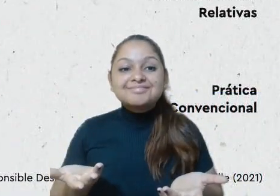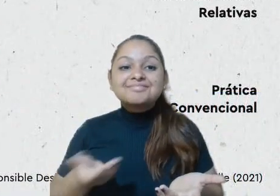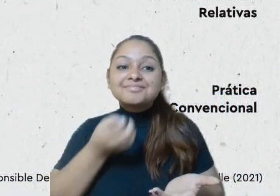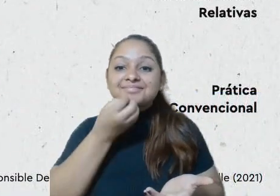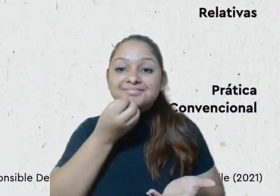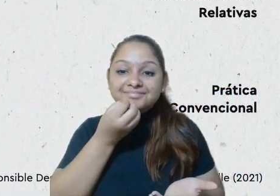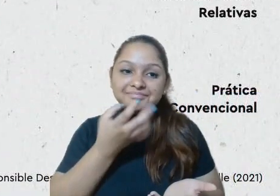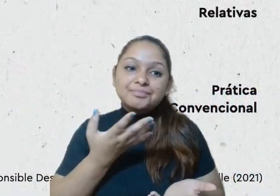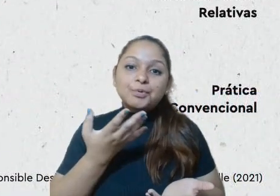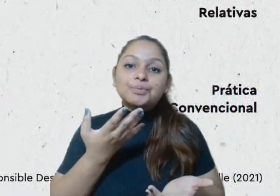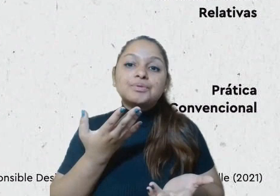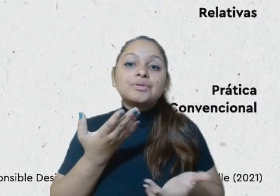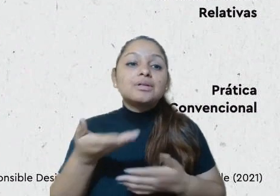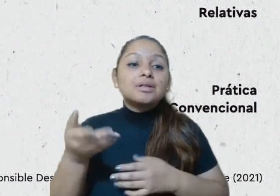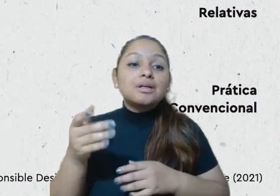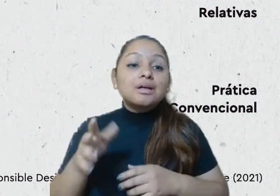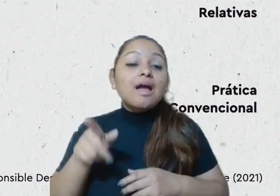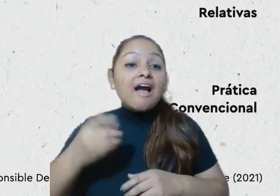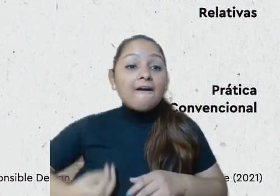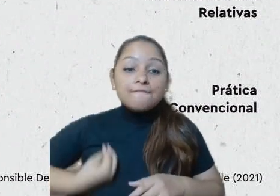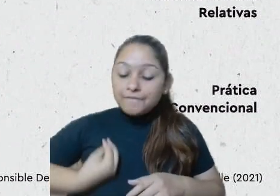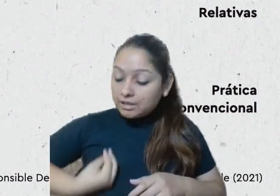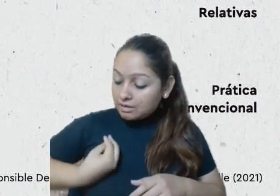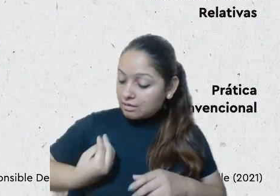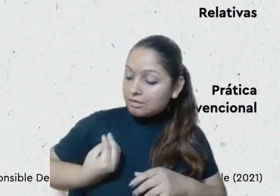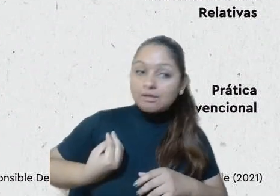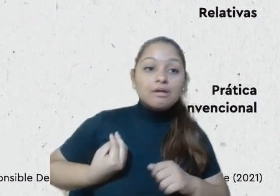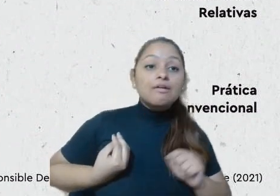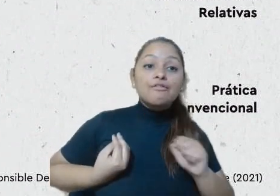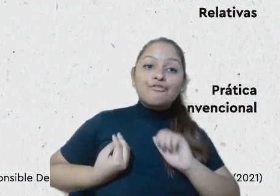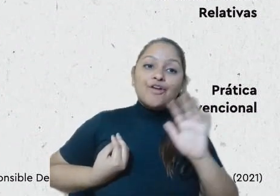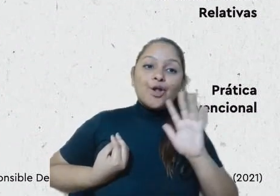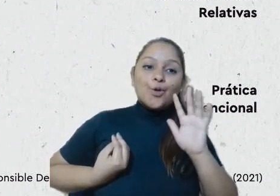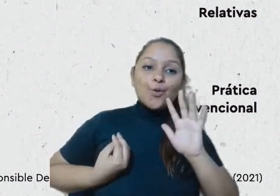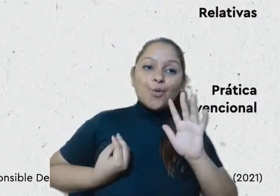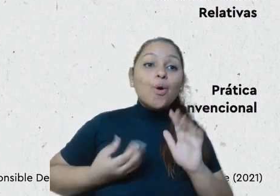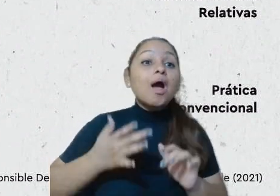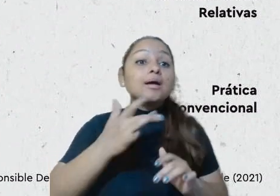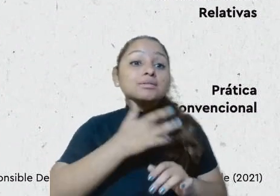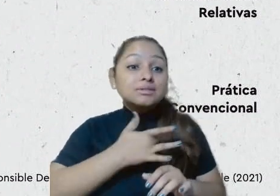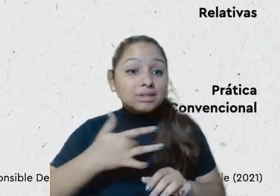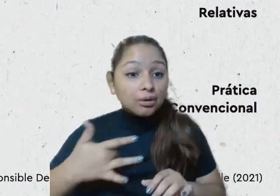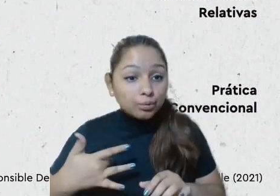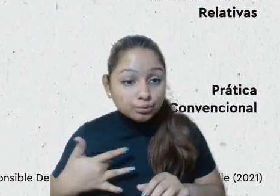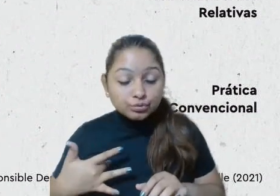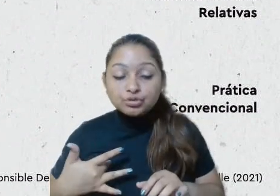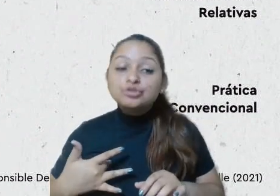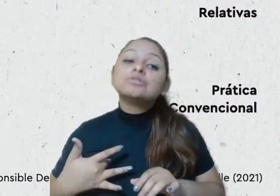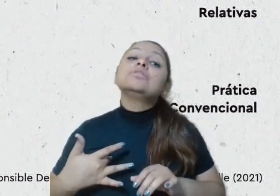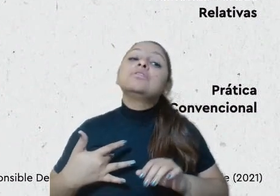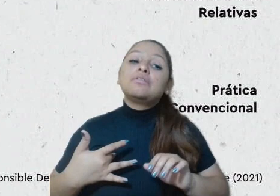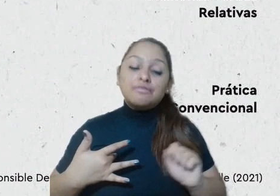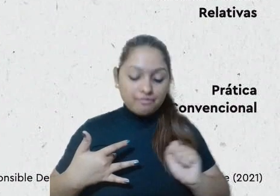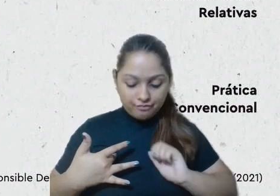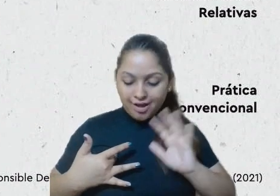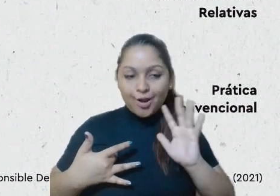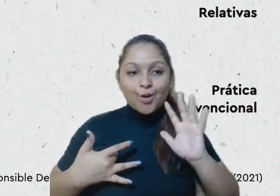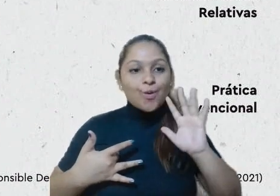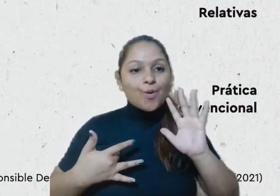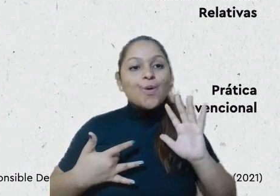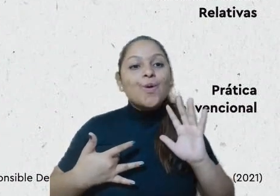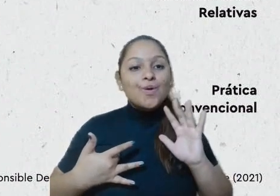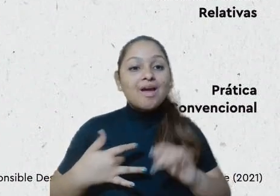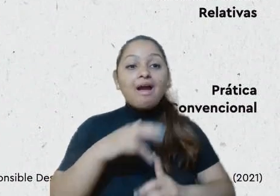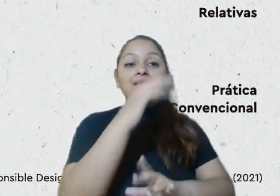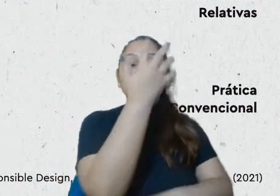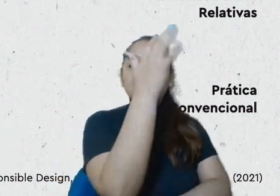are symbiotic with value. Life, health have value, and this health of the ecosystem has a value, and